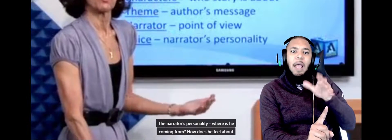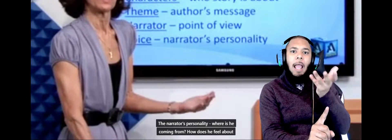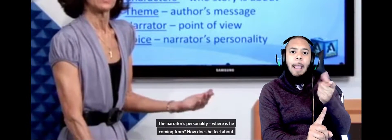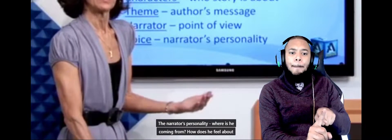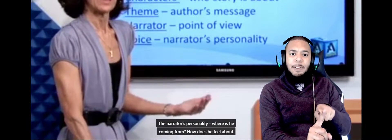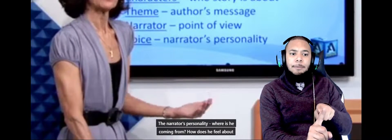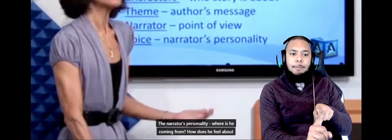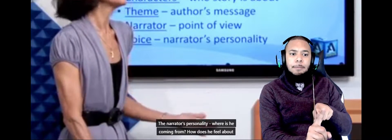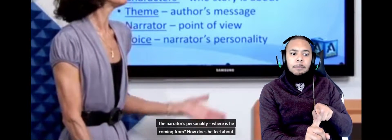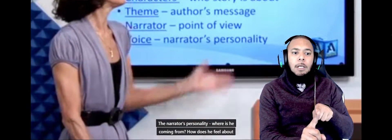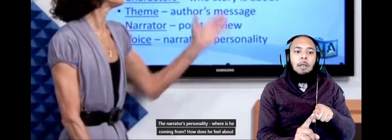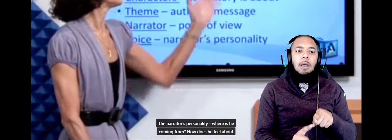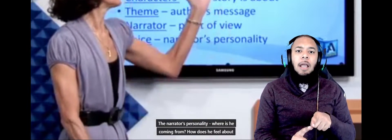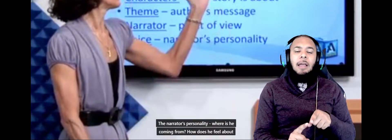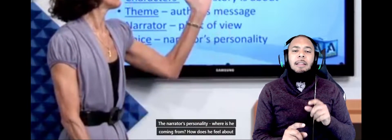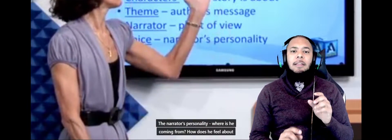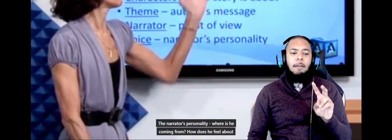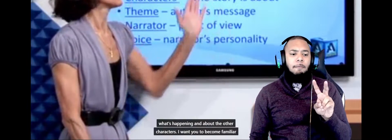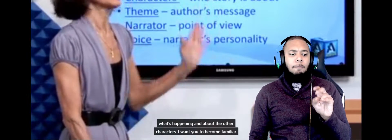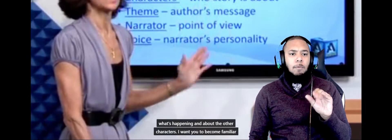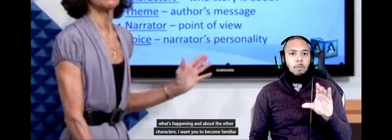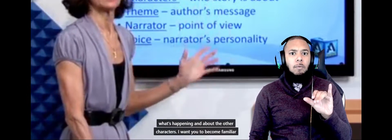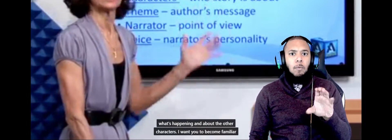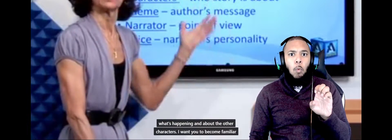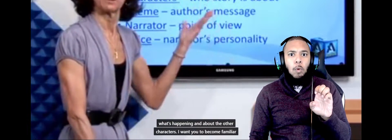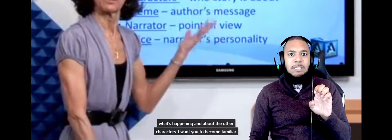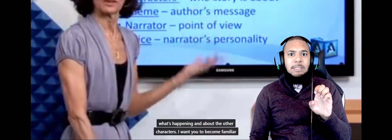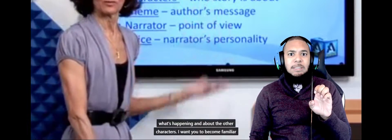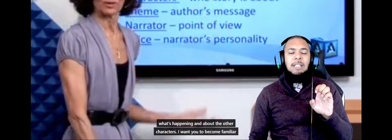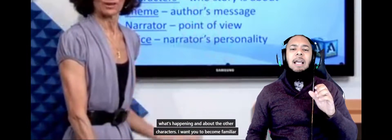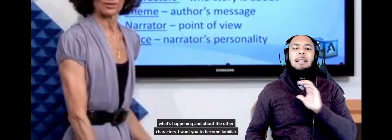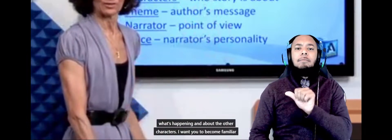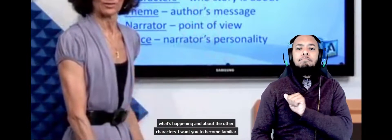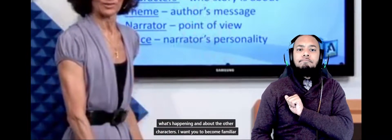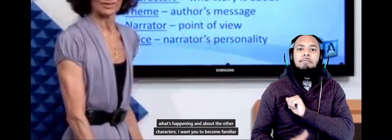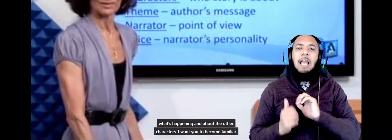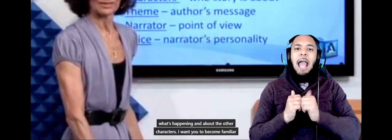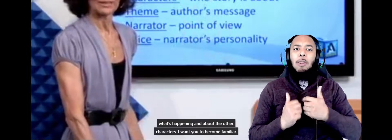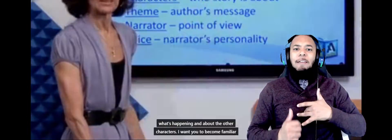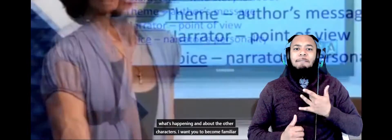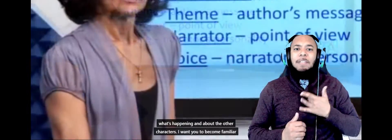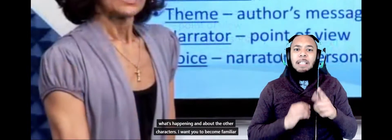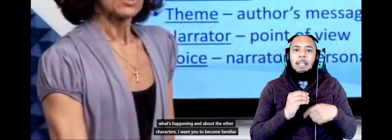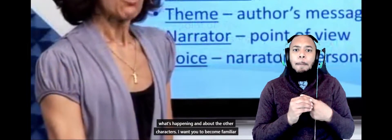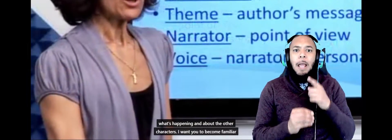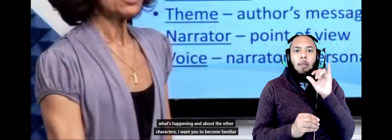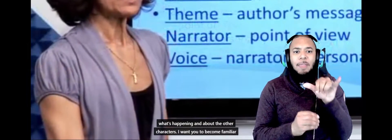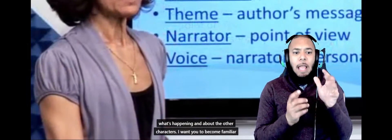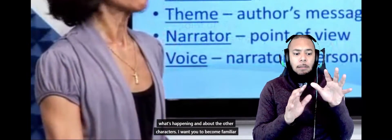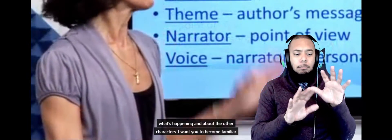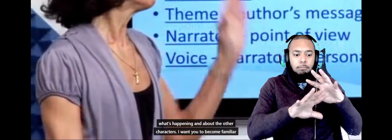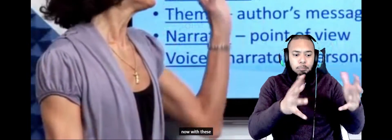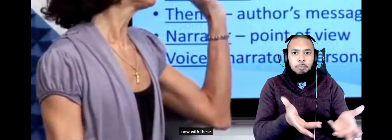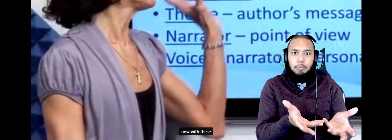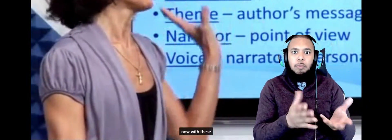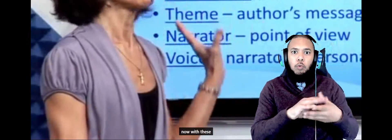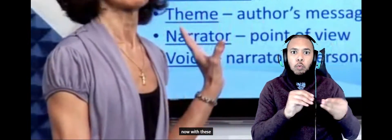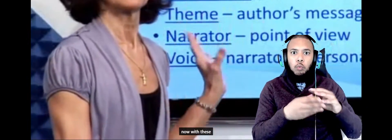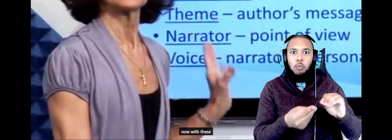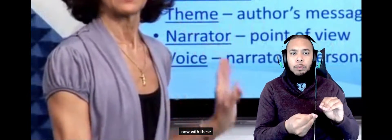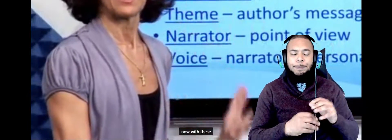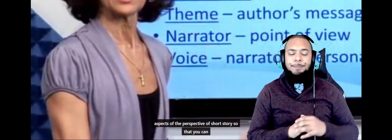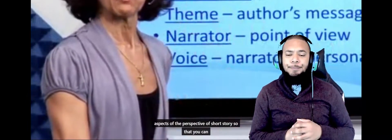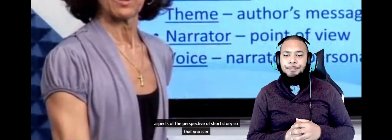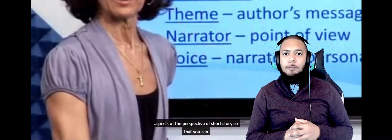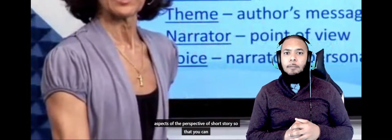coming from? How does he feel about what's happening and about the other characters? I want you to become familiar now